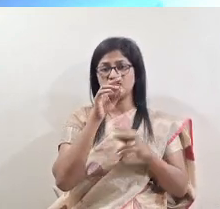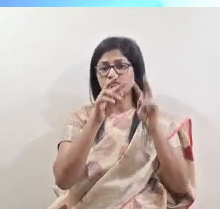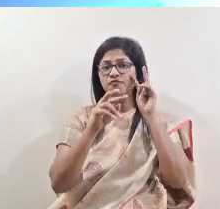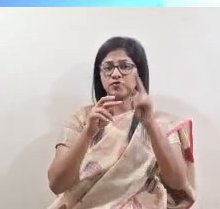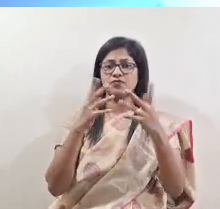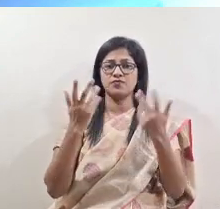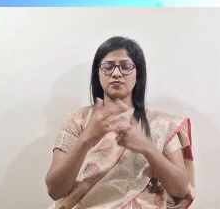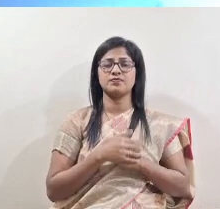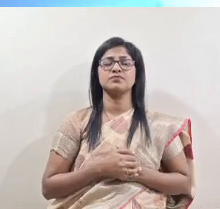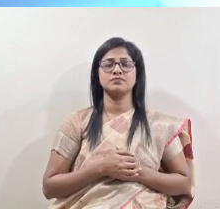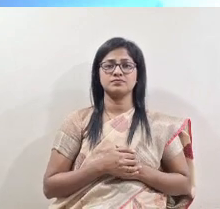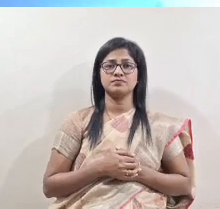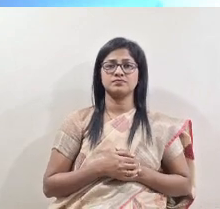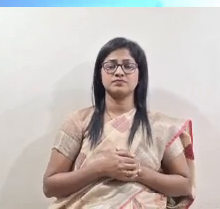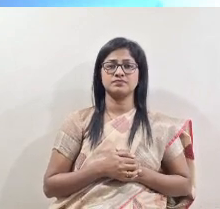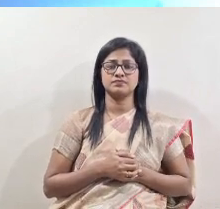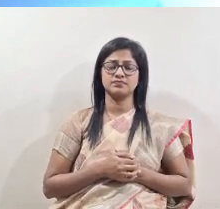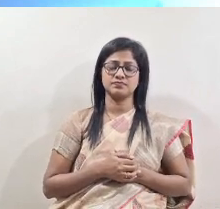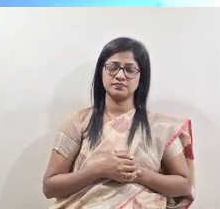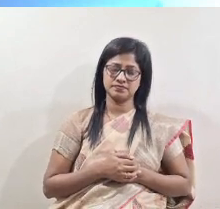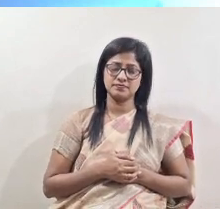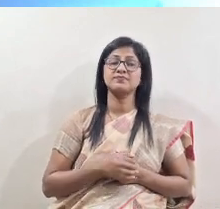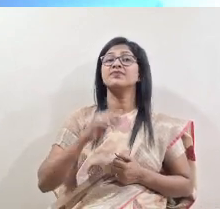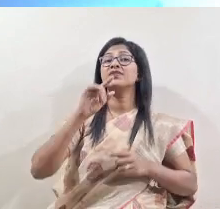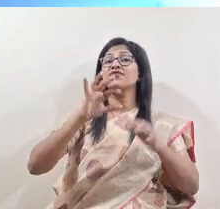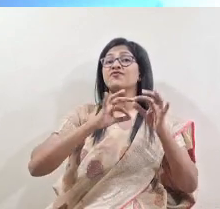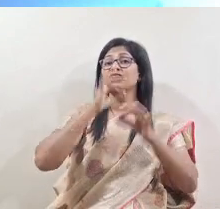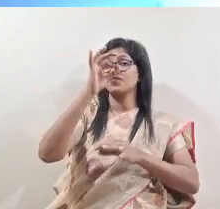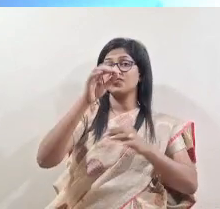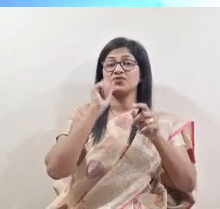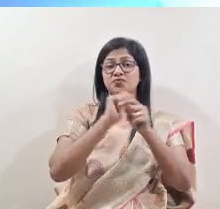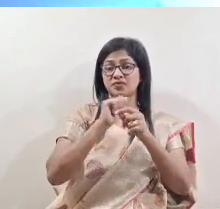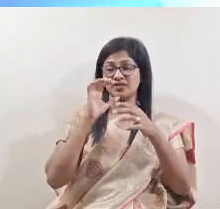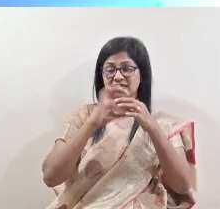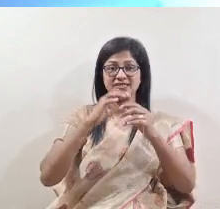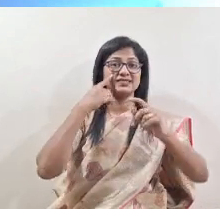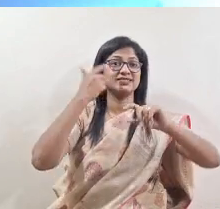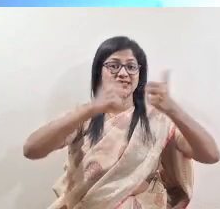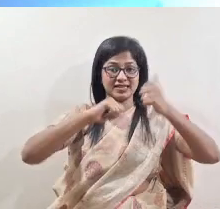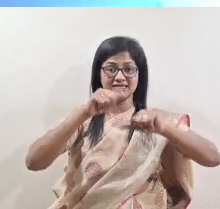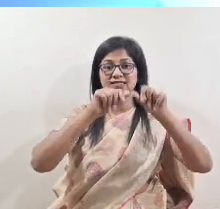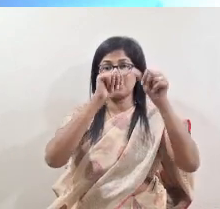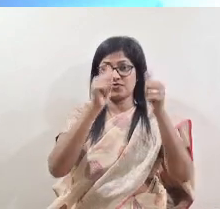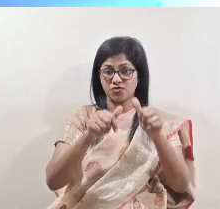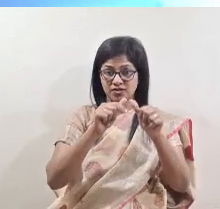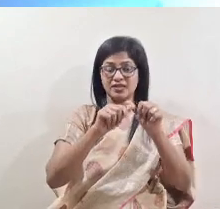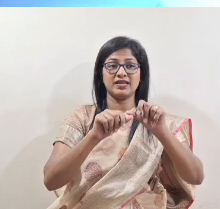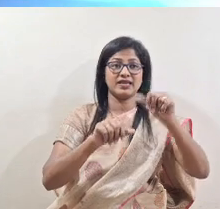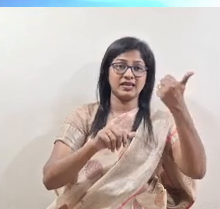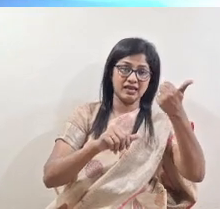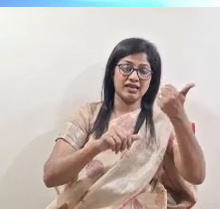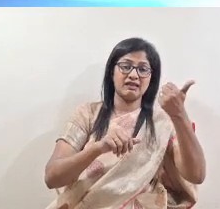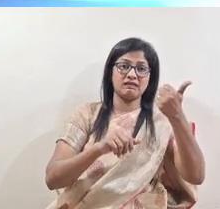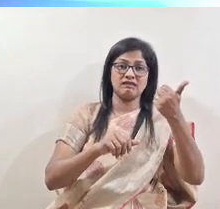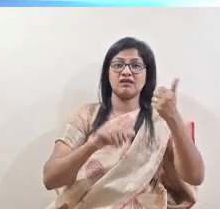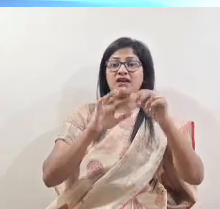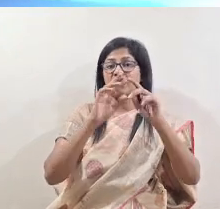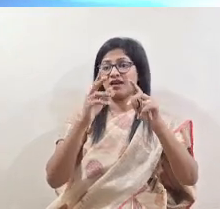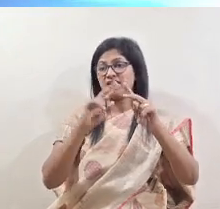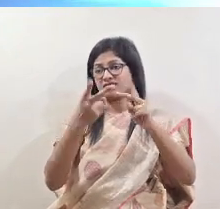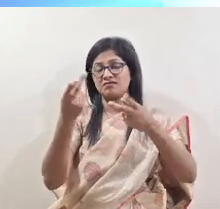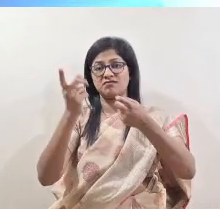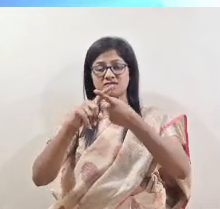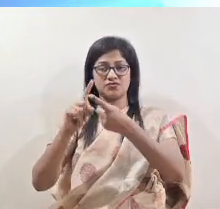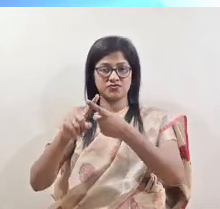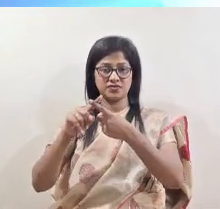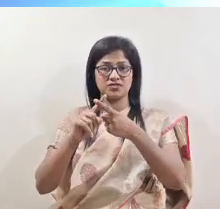conditions. What are your views on that? So one of the future scopes of our work was testing out if this model can perform better on